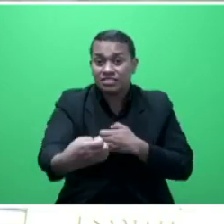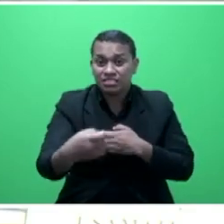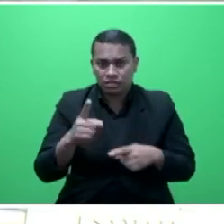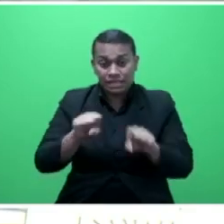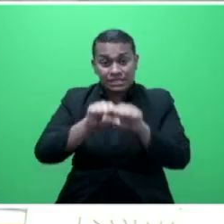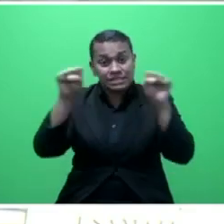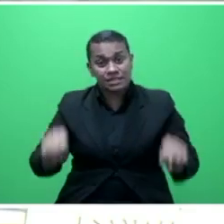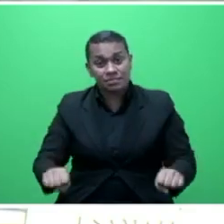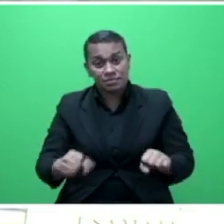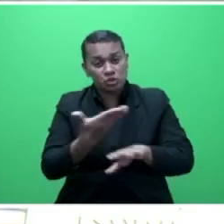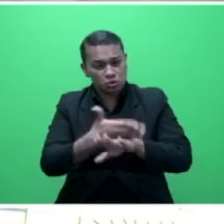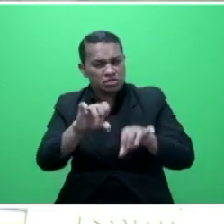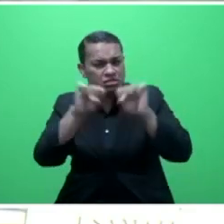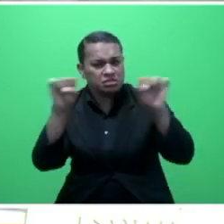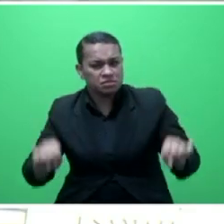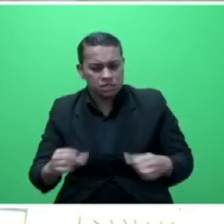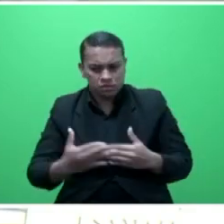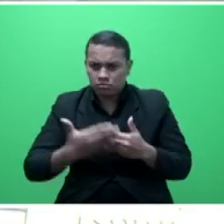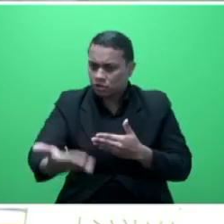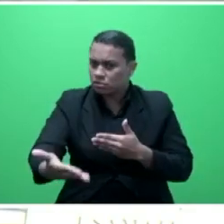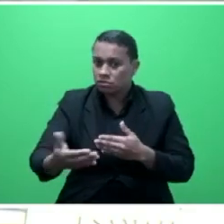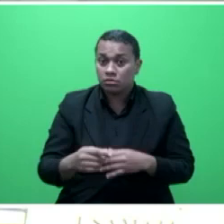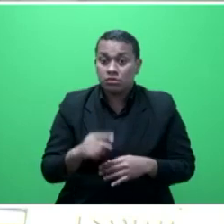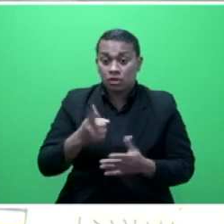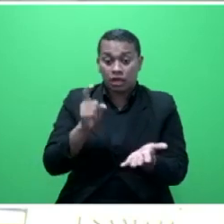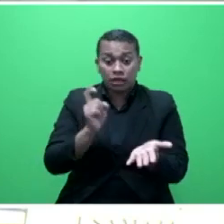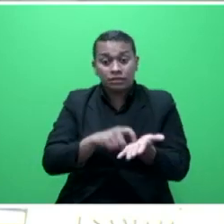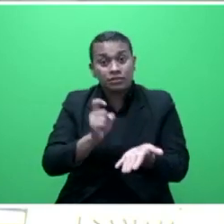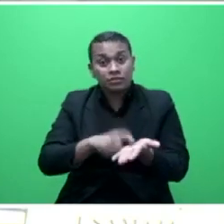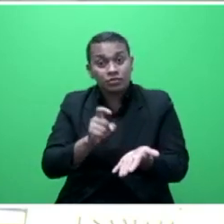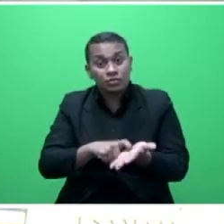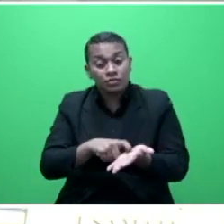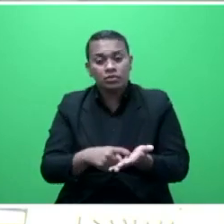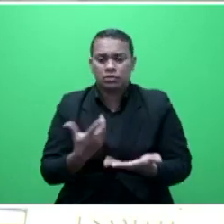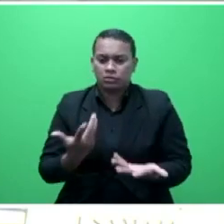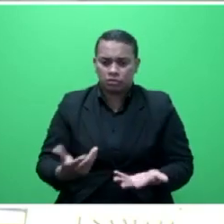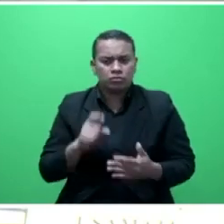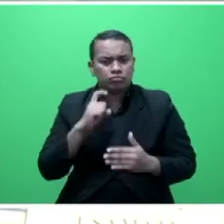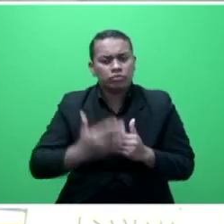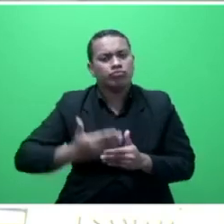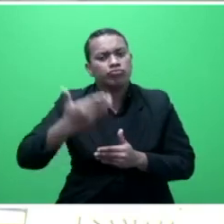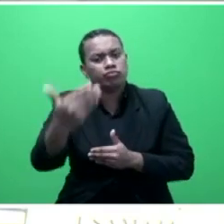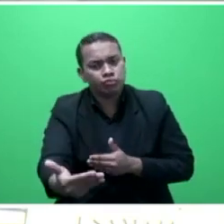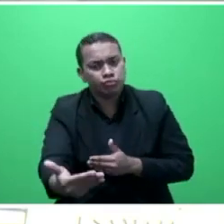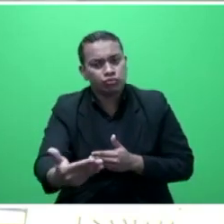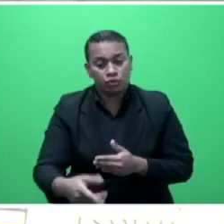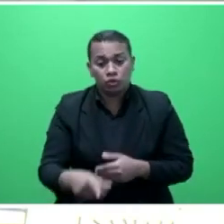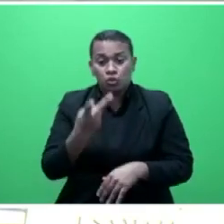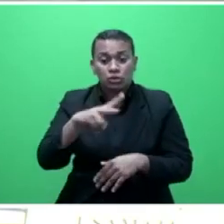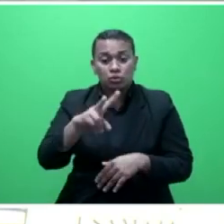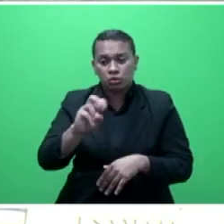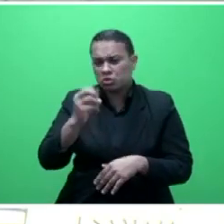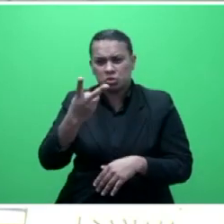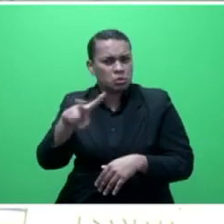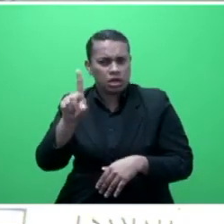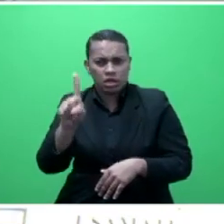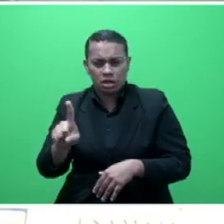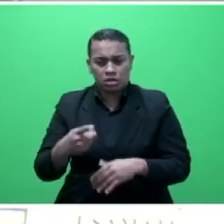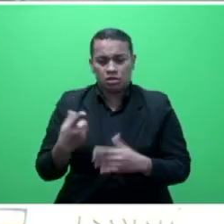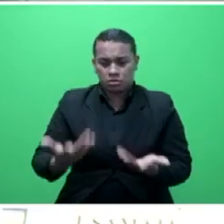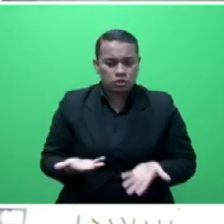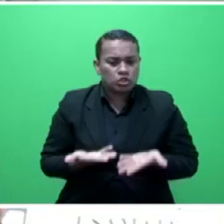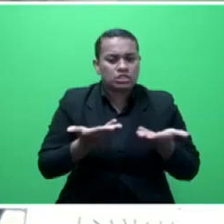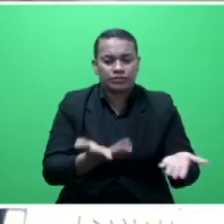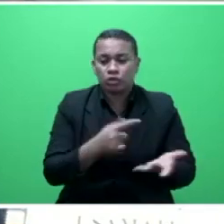debt forgiveness provision will be extended to 31 December 2021 to grant businesses another full calendar year of